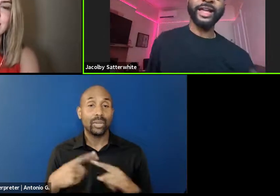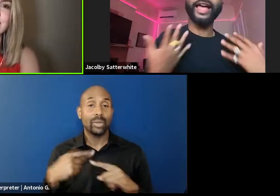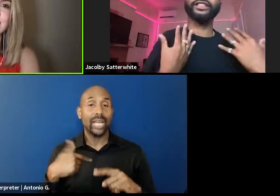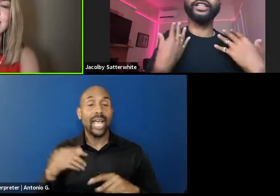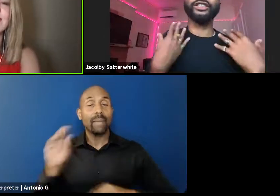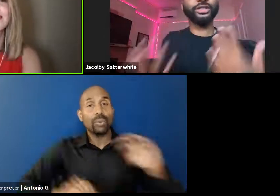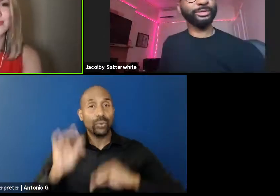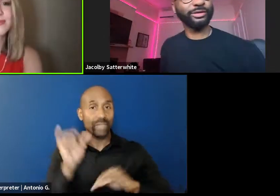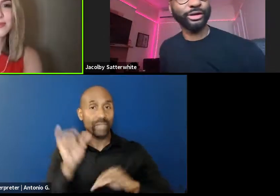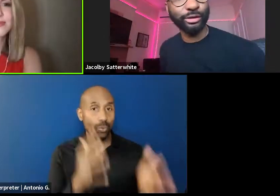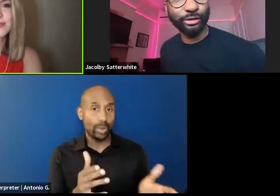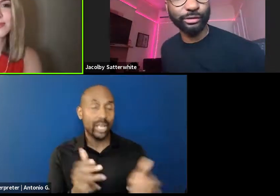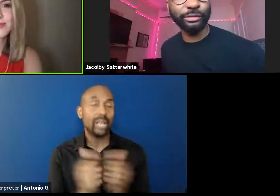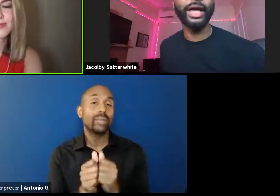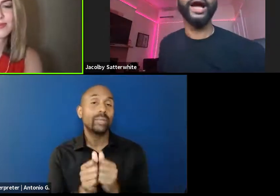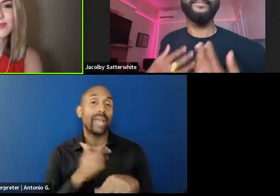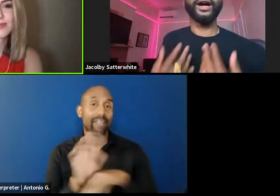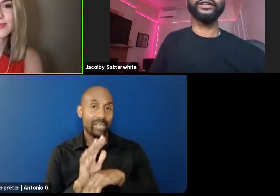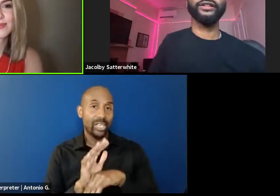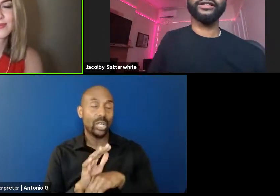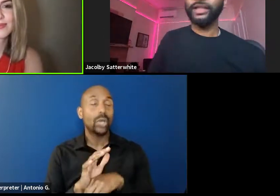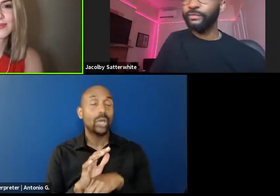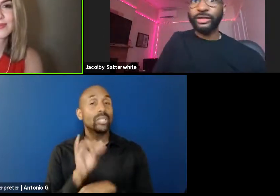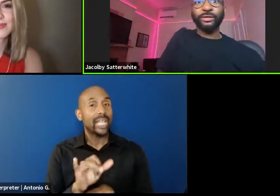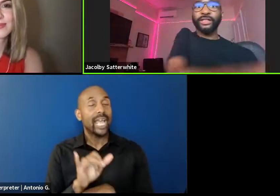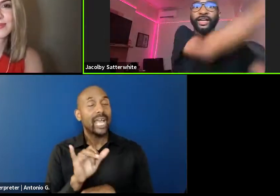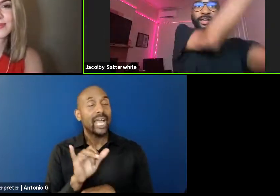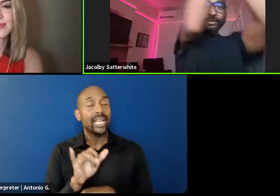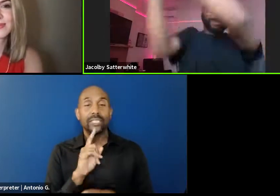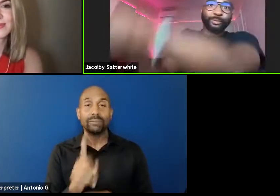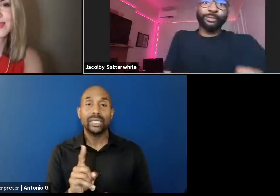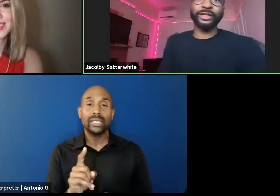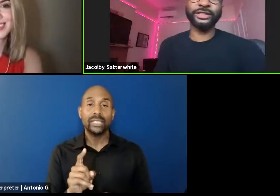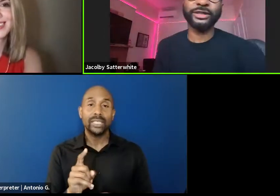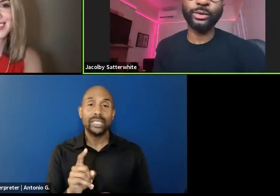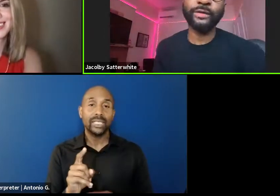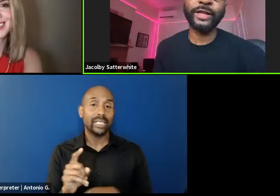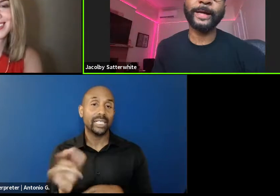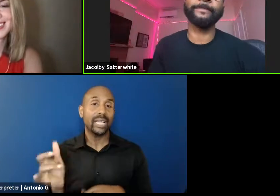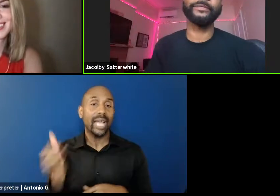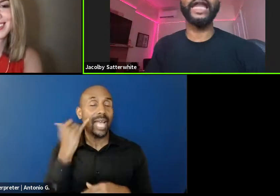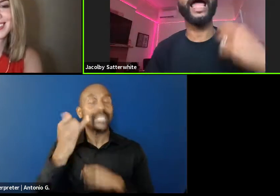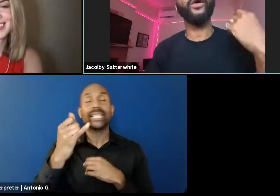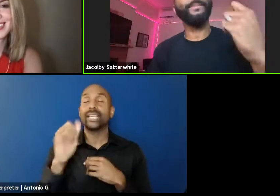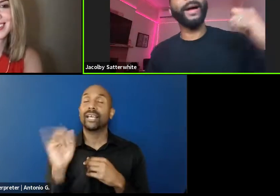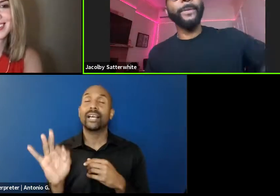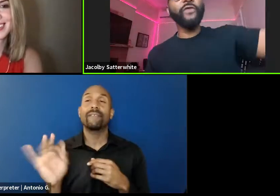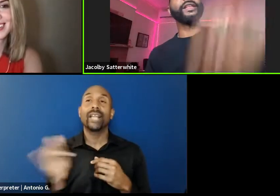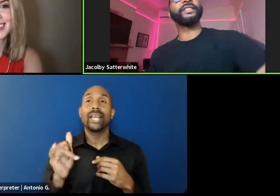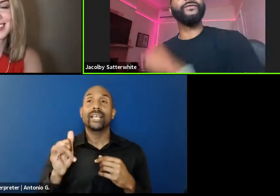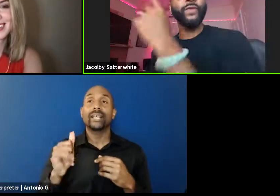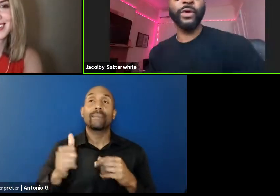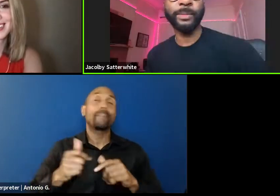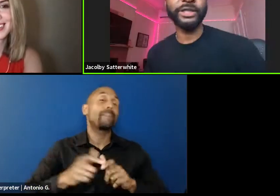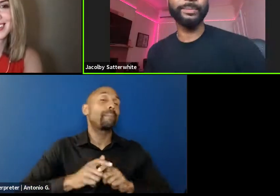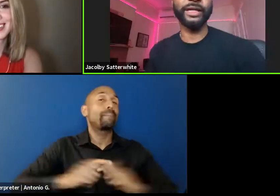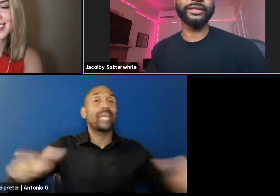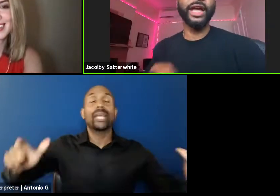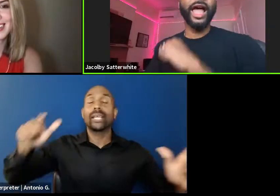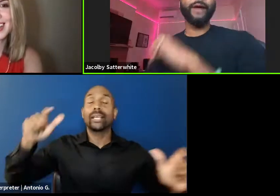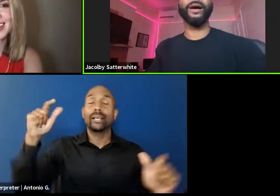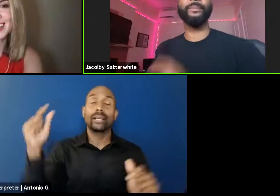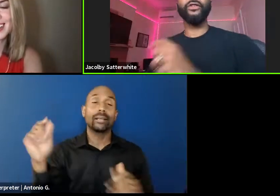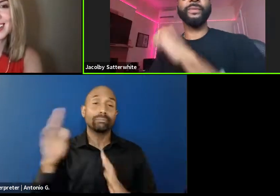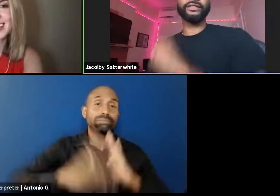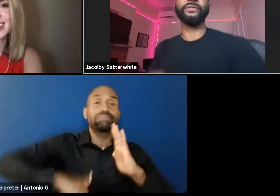of like a tribute to my, you know, like if de Kooning had this big brush, it's sort of like, and how my movements inform the